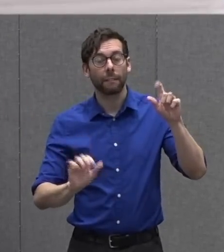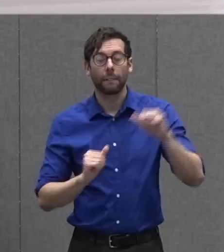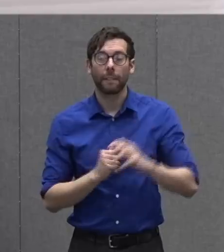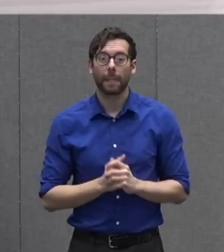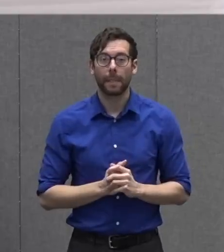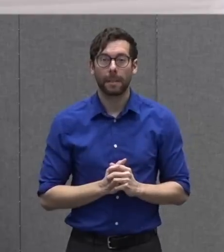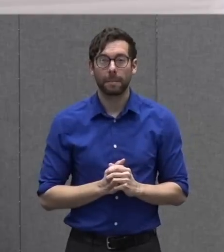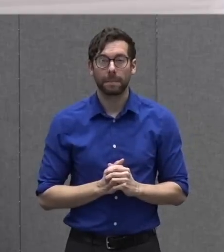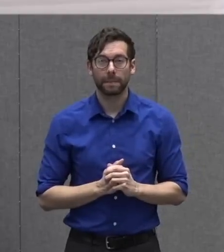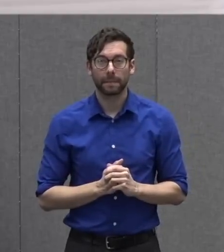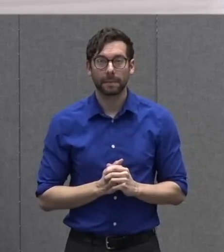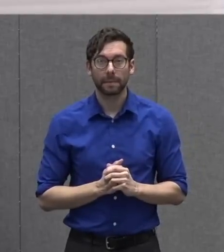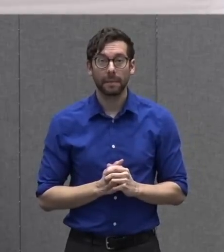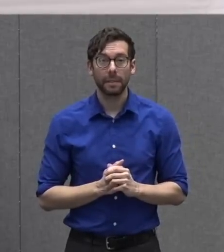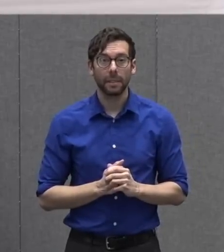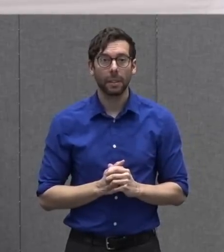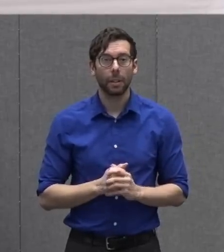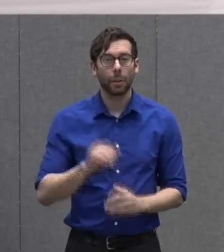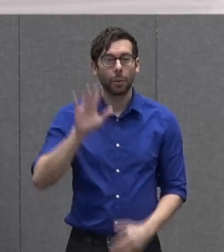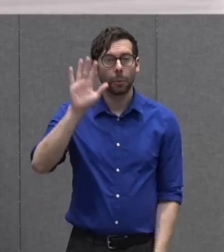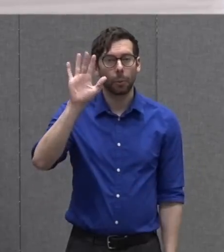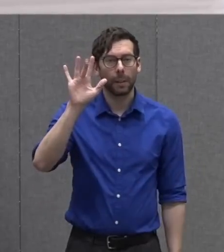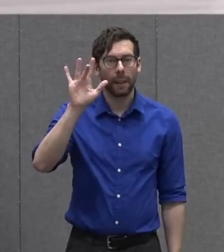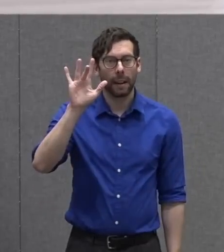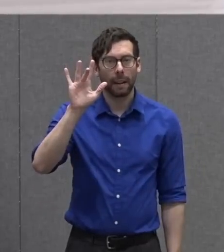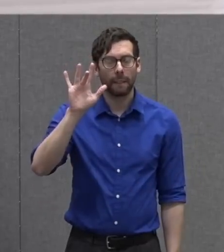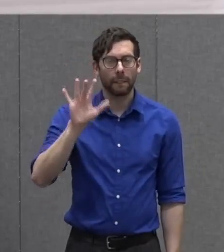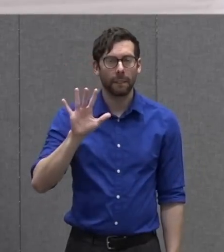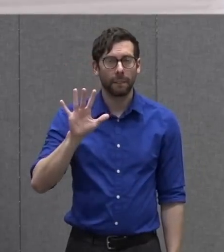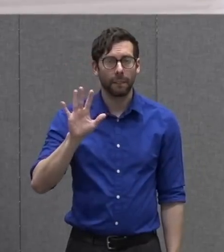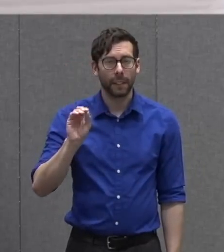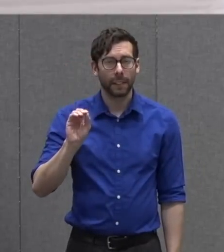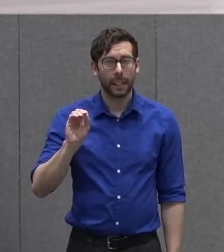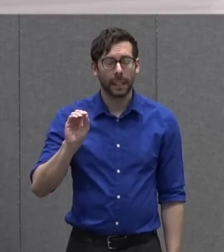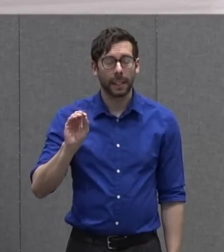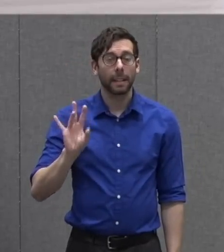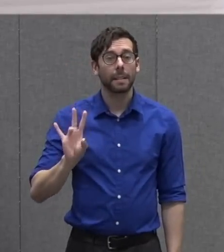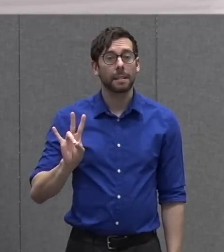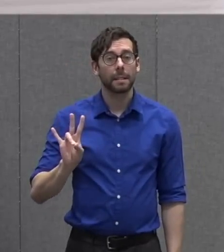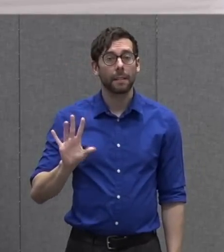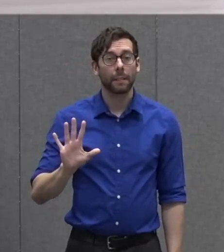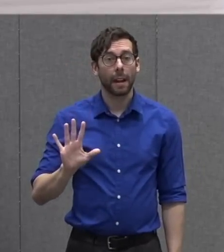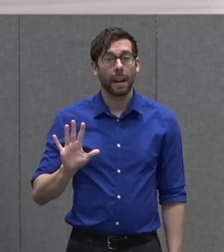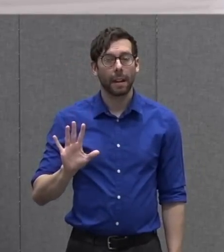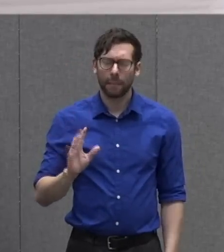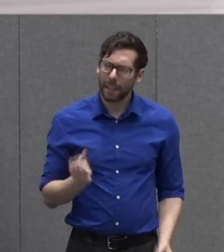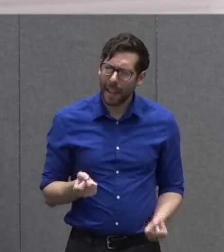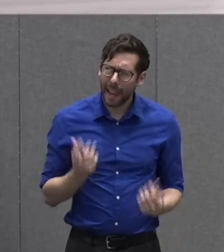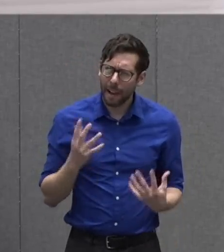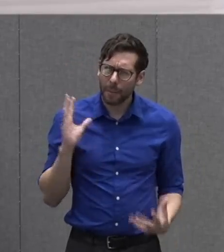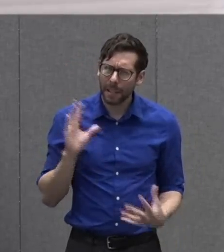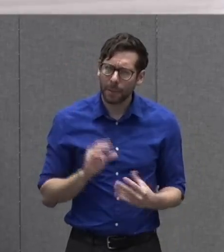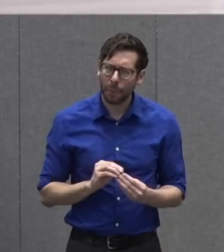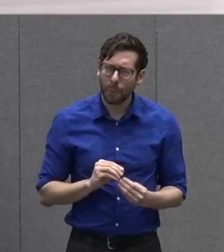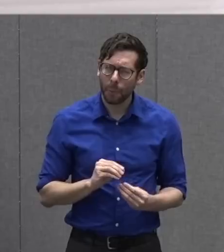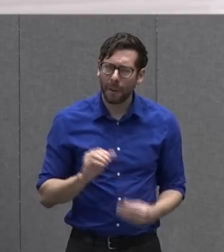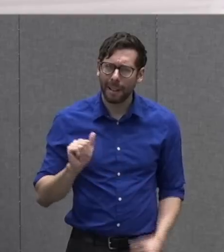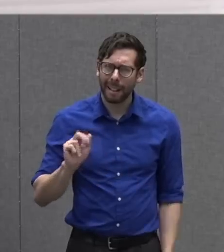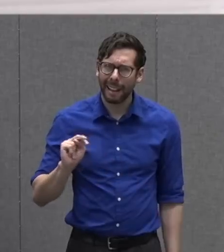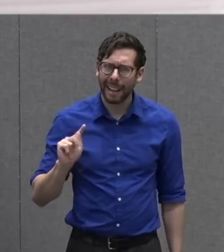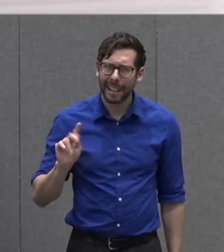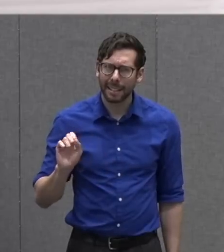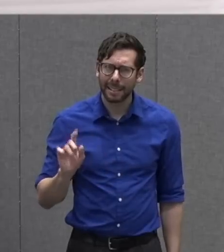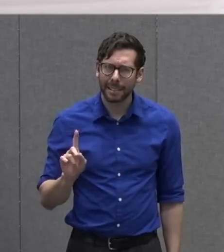So we have 25, 50, 75, and how many ants were there?